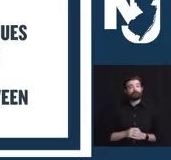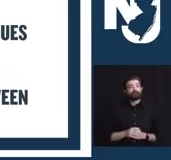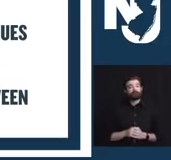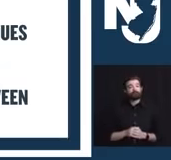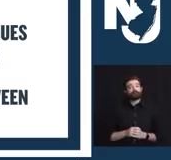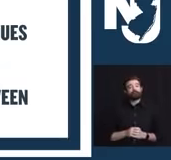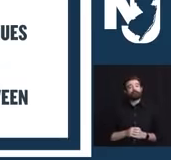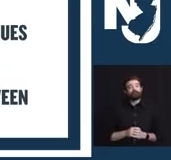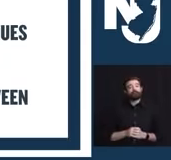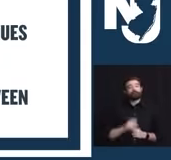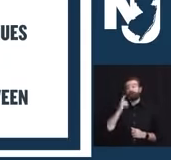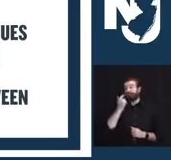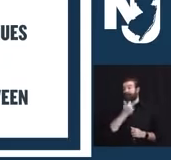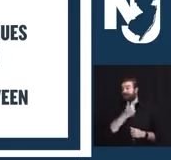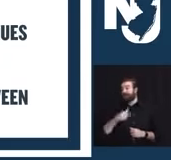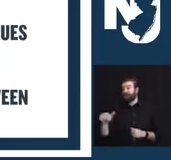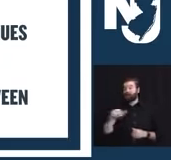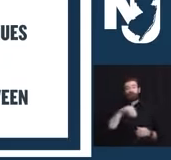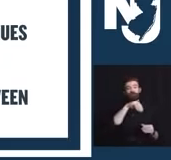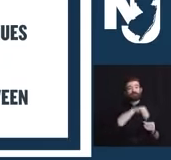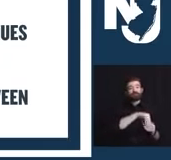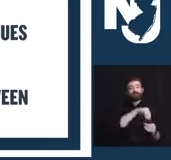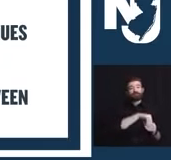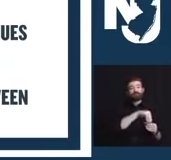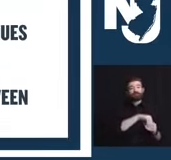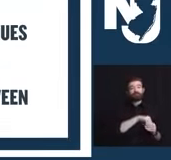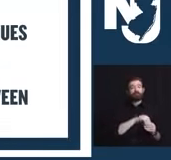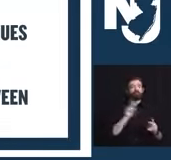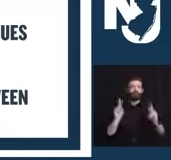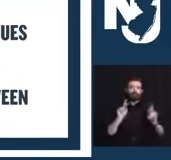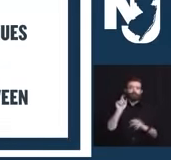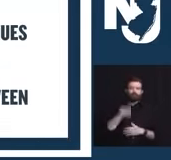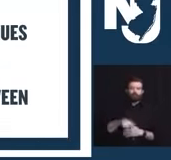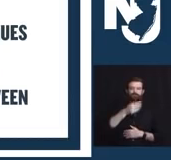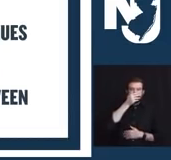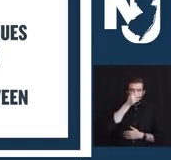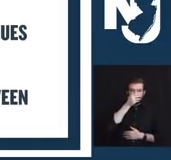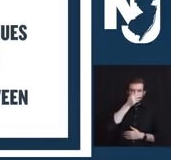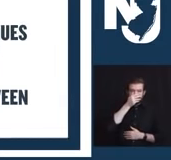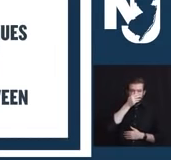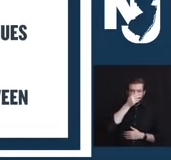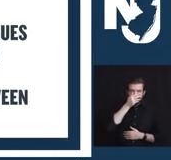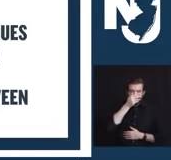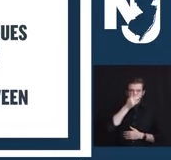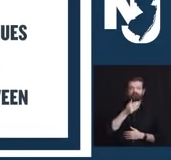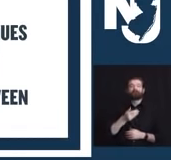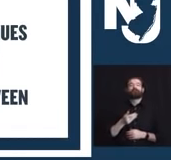current requirement that everyone wear a face mask except when eating or drinking is unchanged.